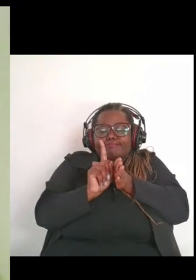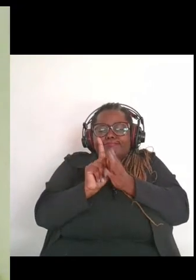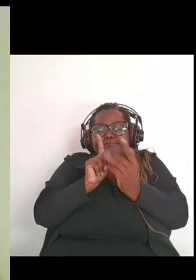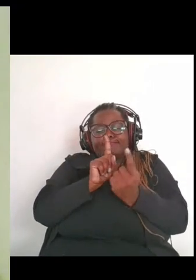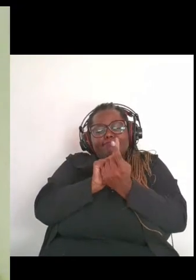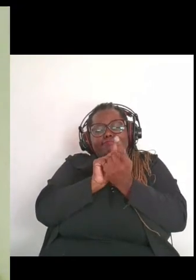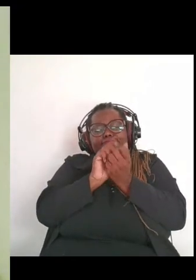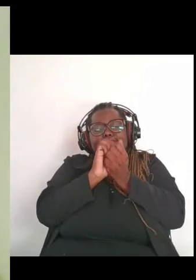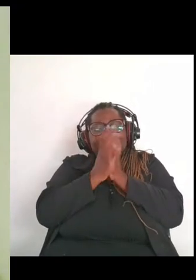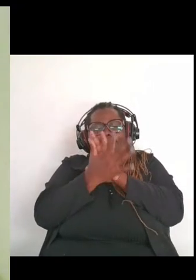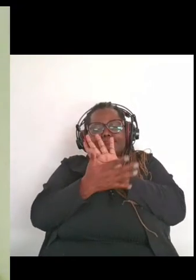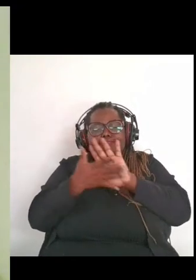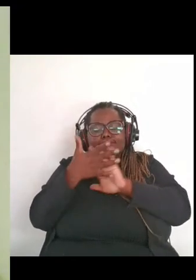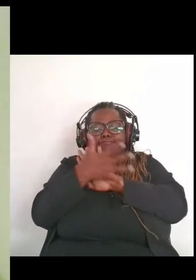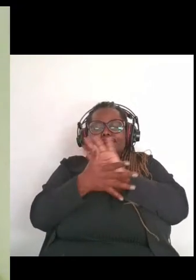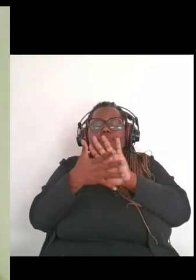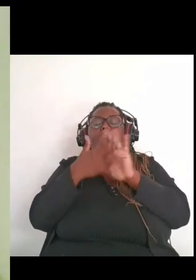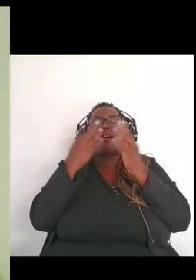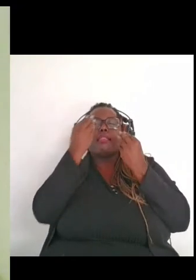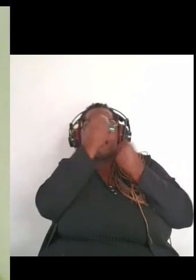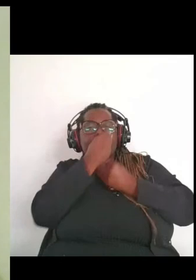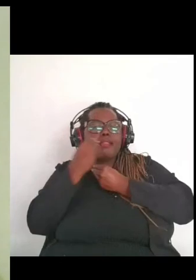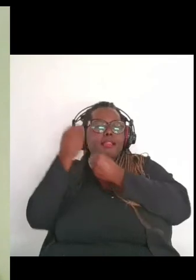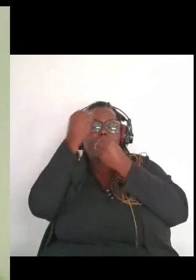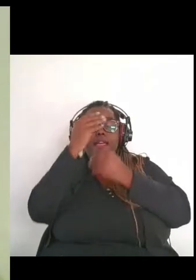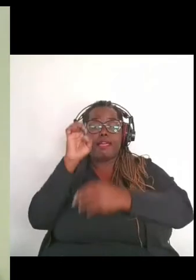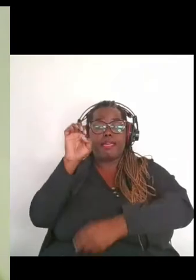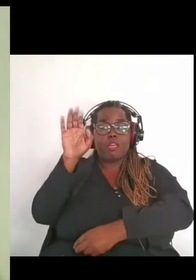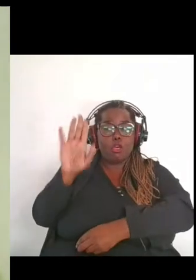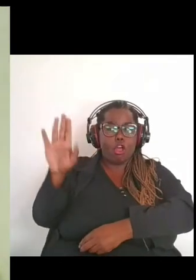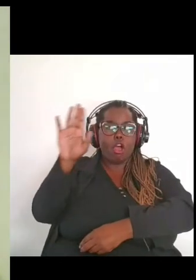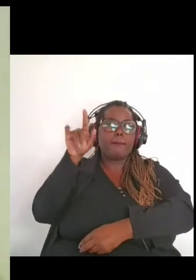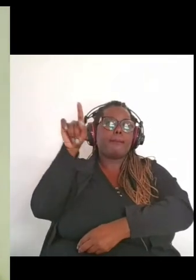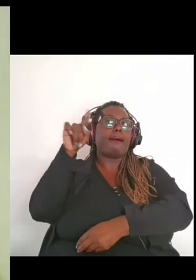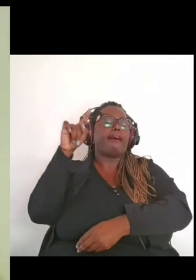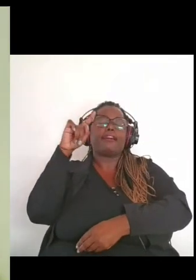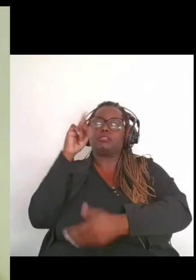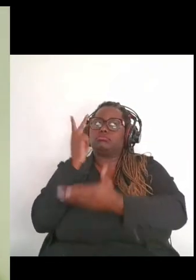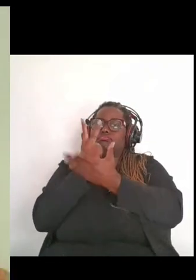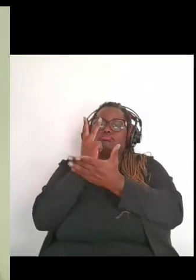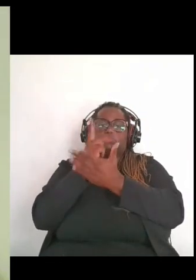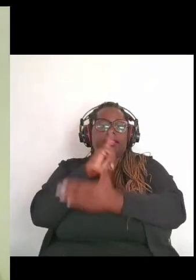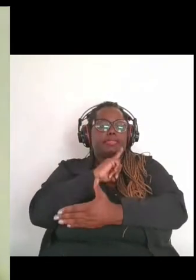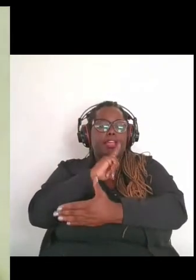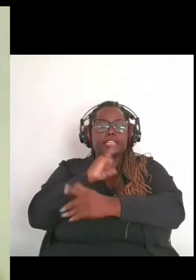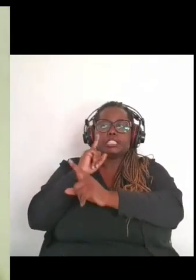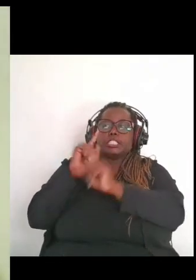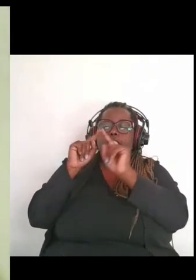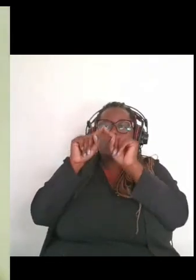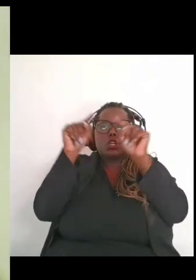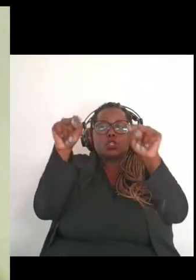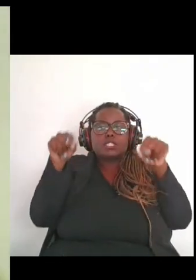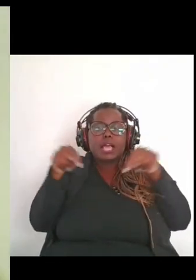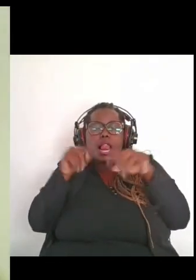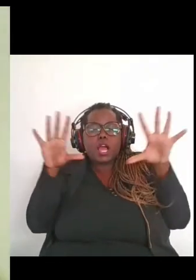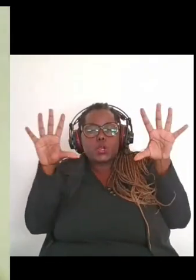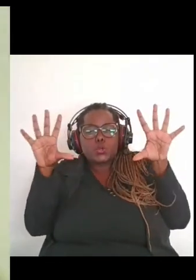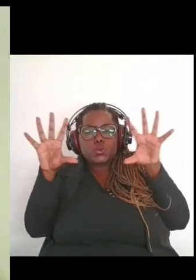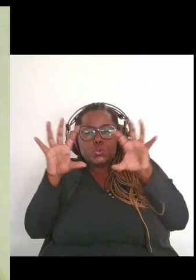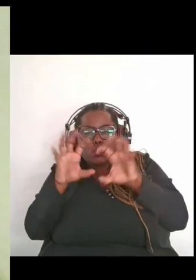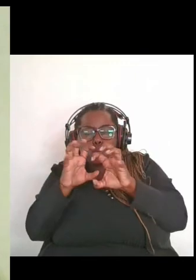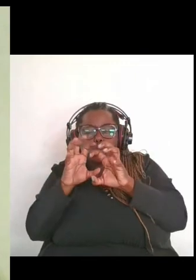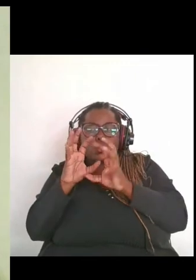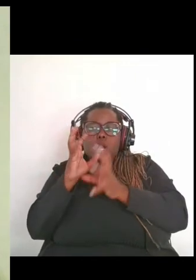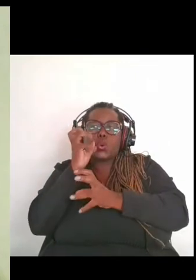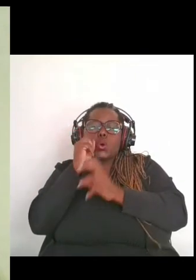dark Corners in in dark rooms in and it's part of the history the